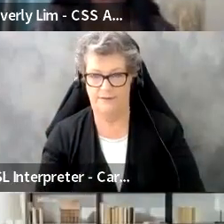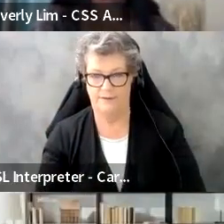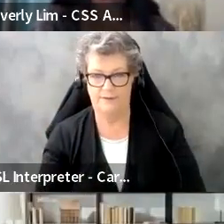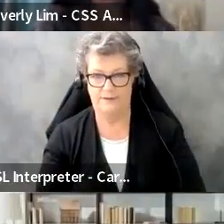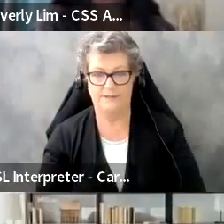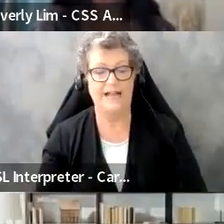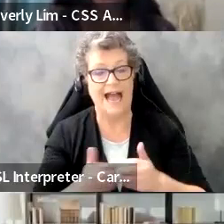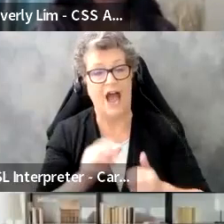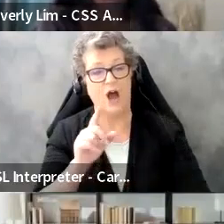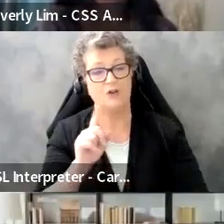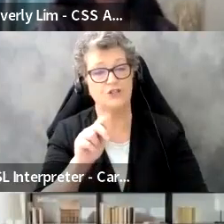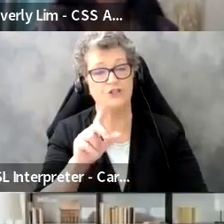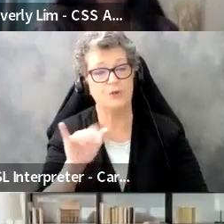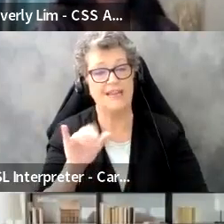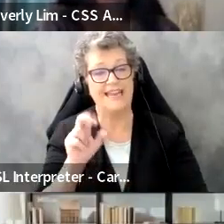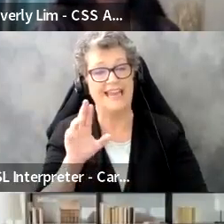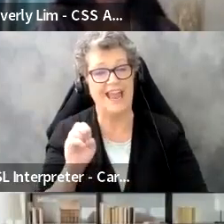How's Trinity Care SLS?